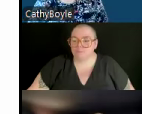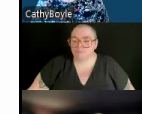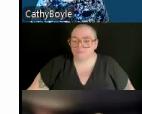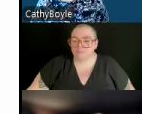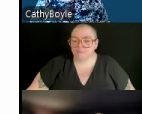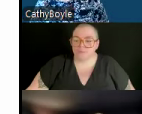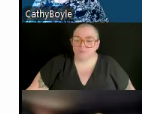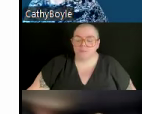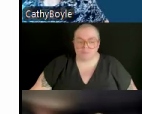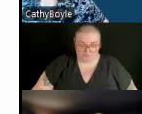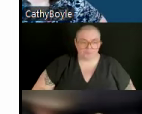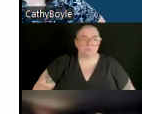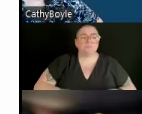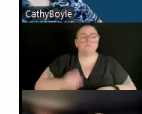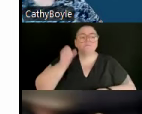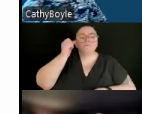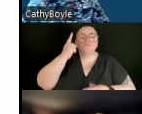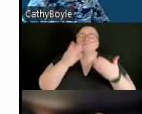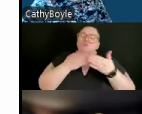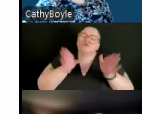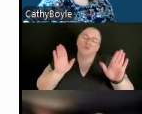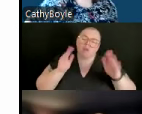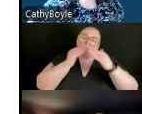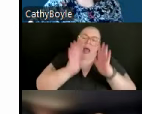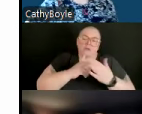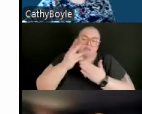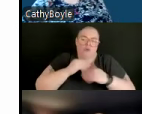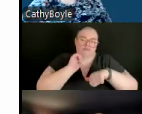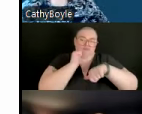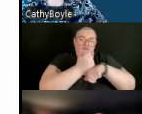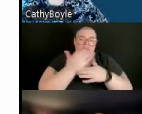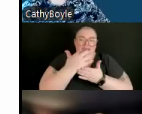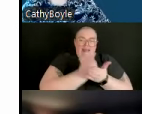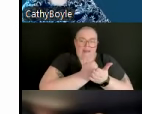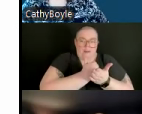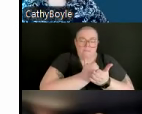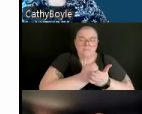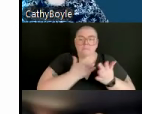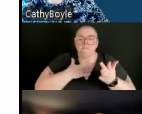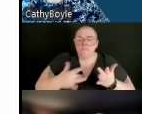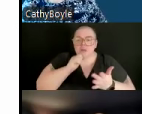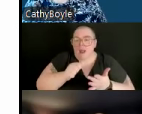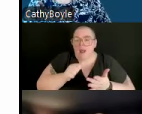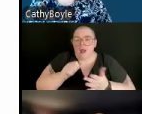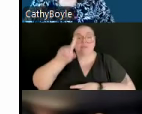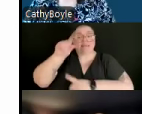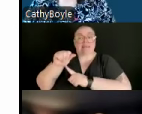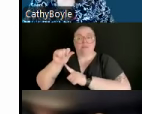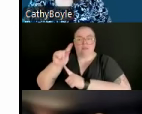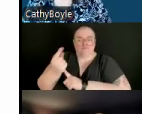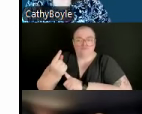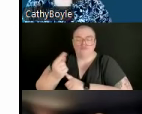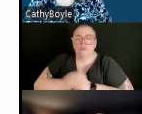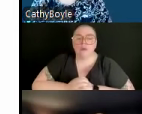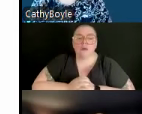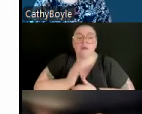In general, housing programs are based on income. They are not based on the presence of a disability. There are some